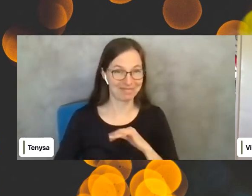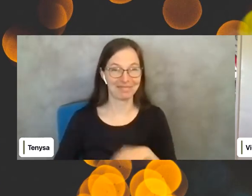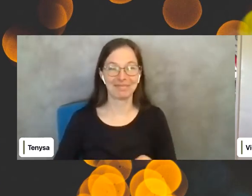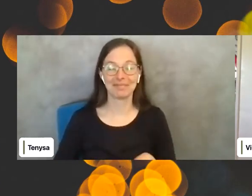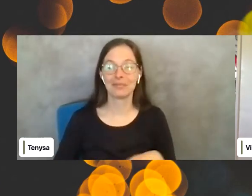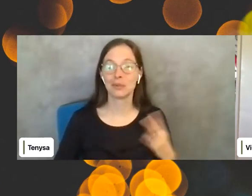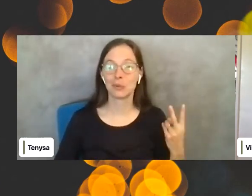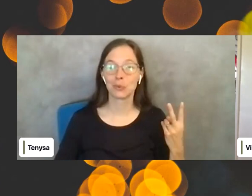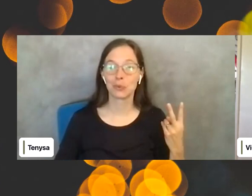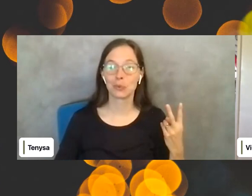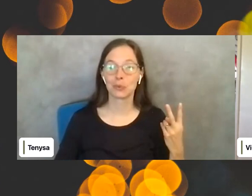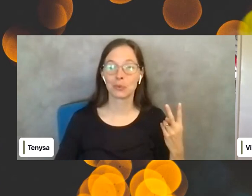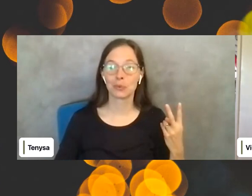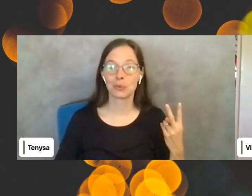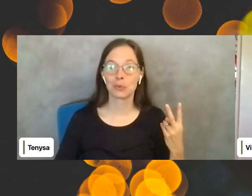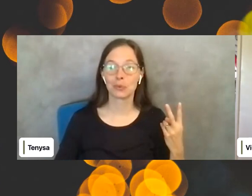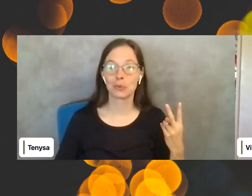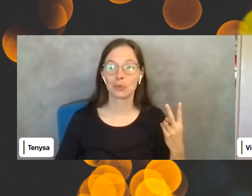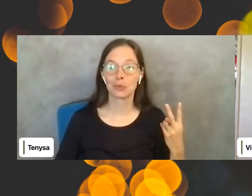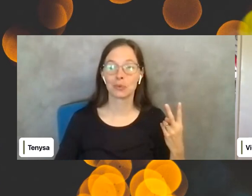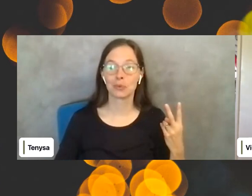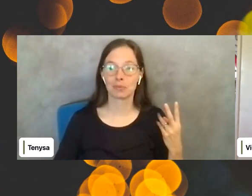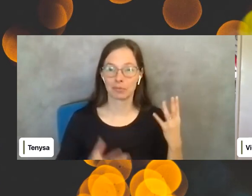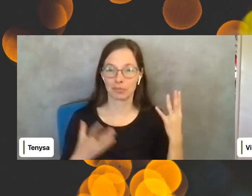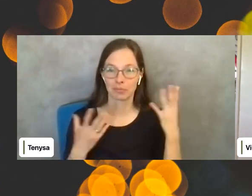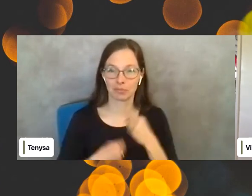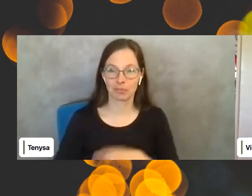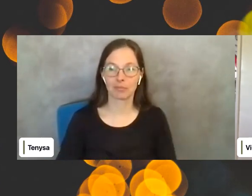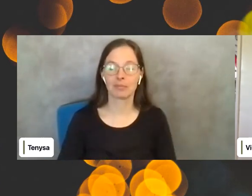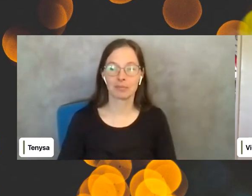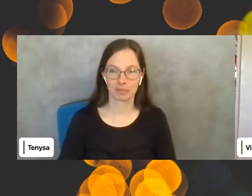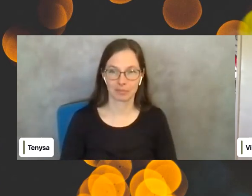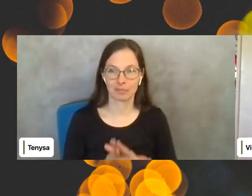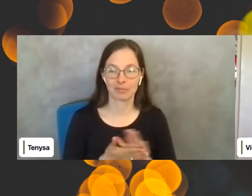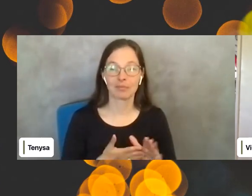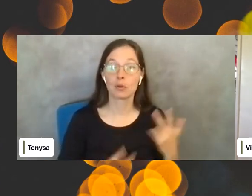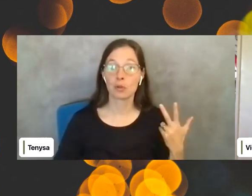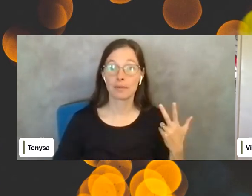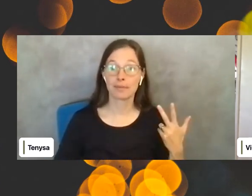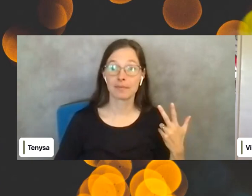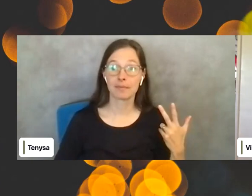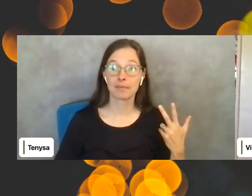parry number 2, lovely. Nice, parry number 3.